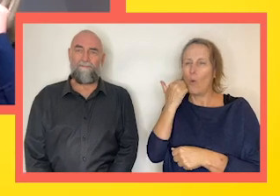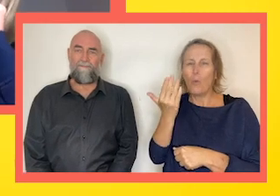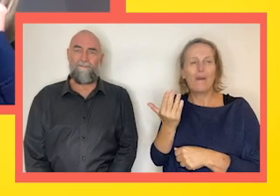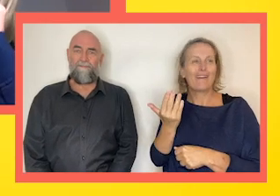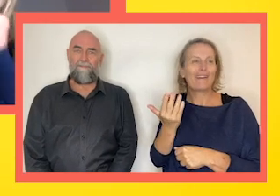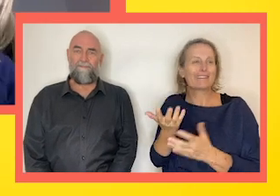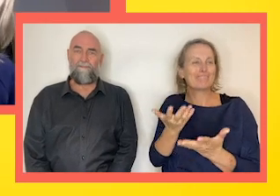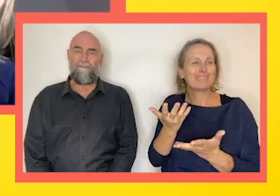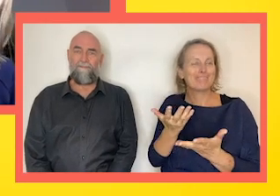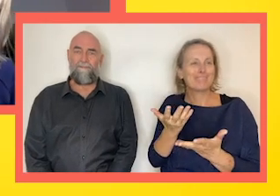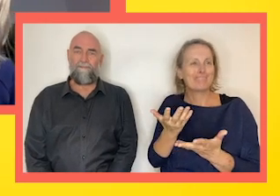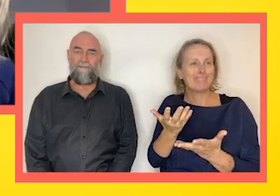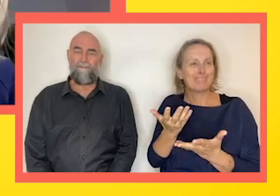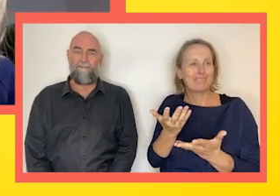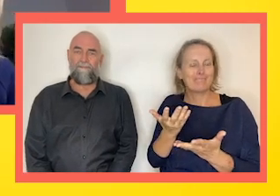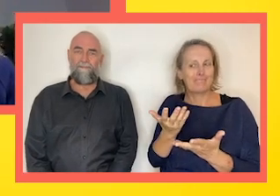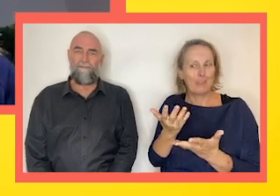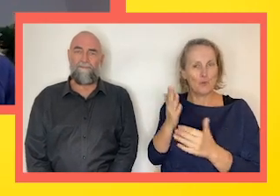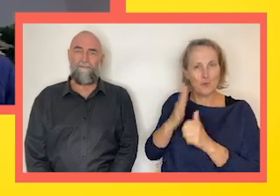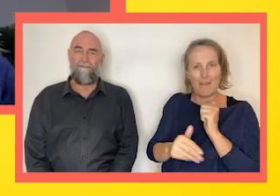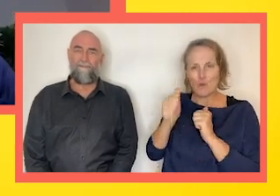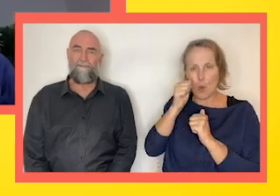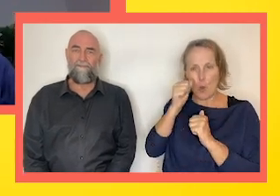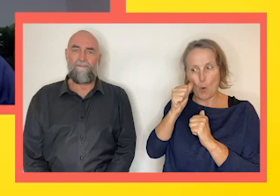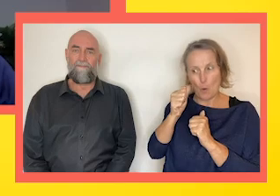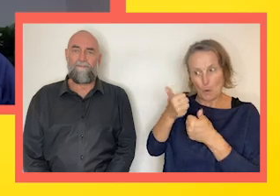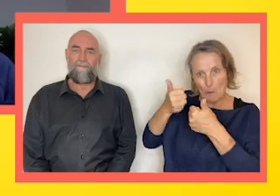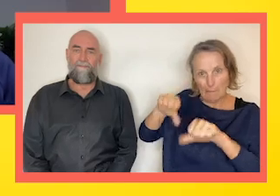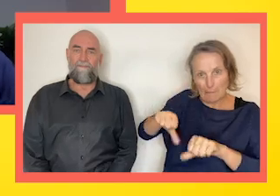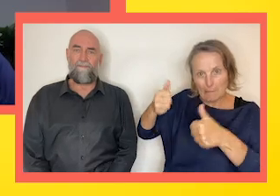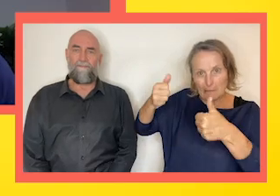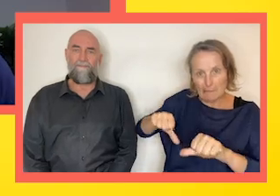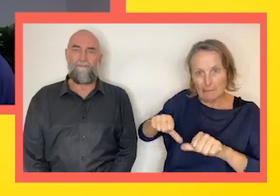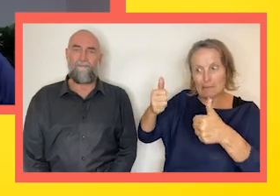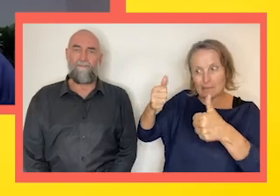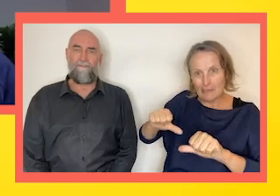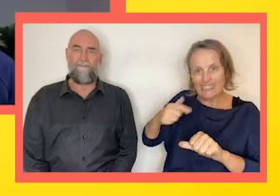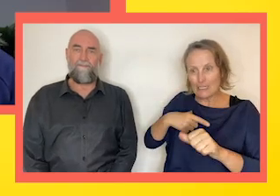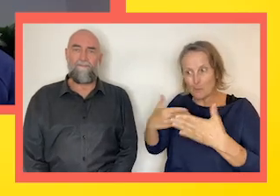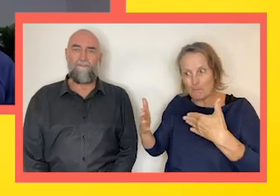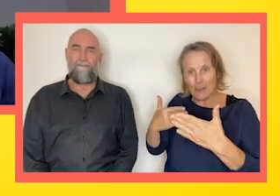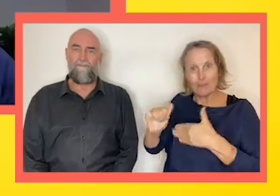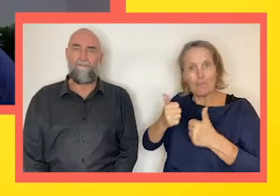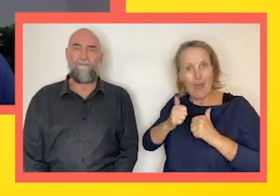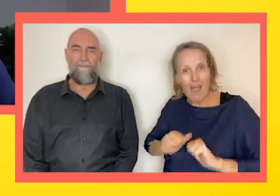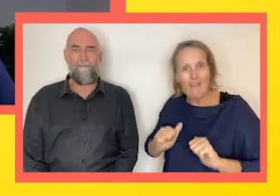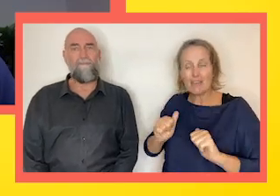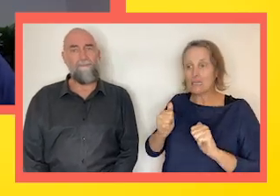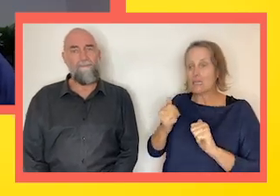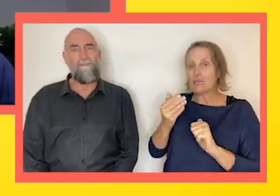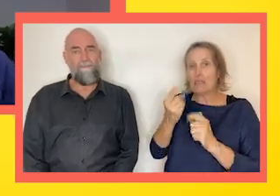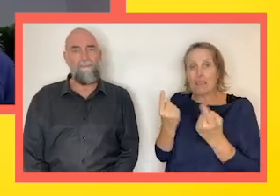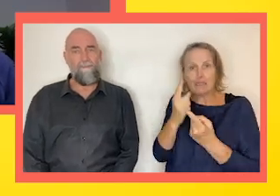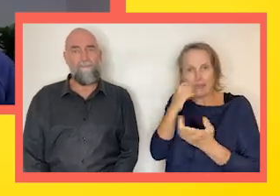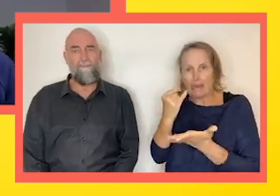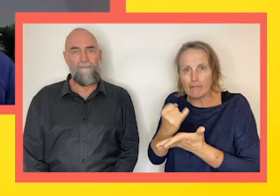a real roller coaster of ups and downs and things you have to manage, things that can go